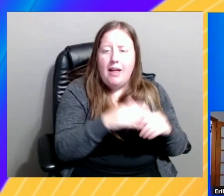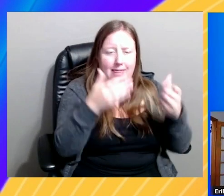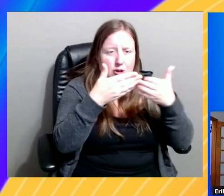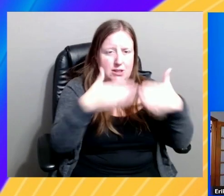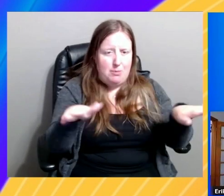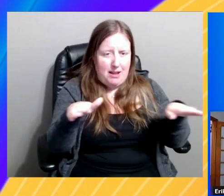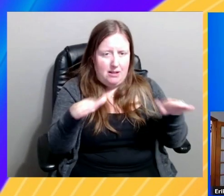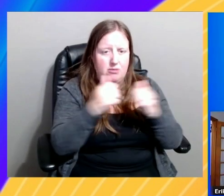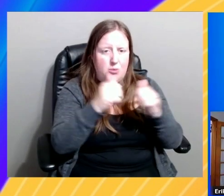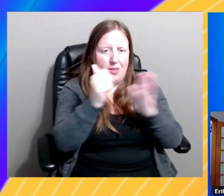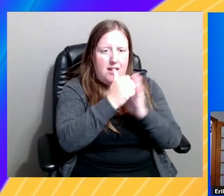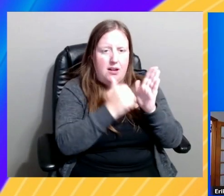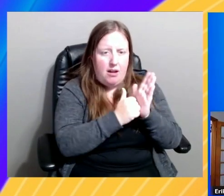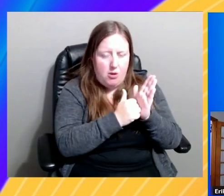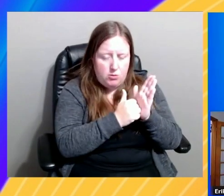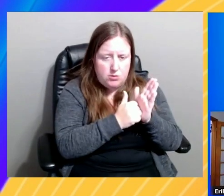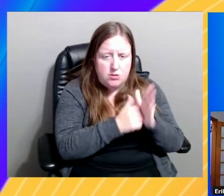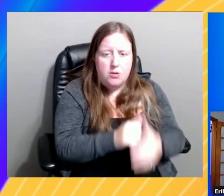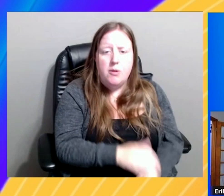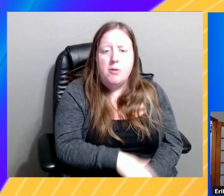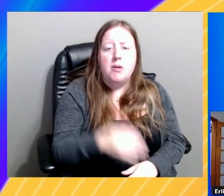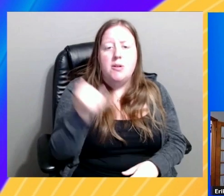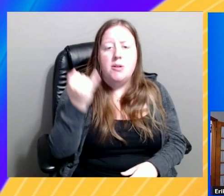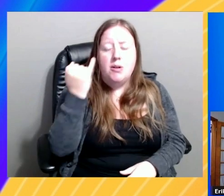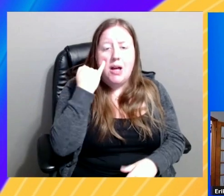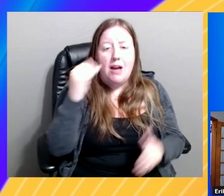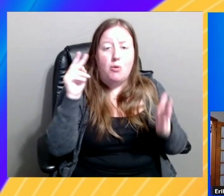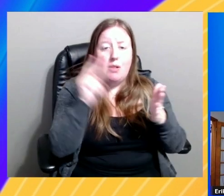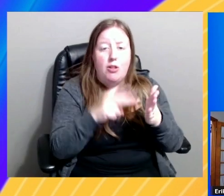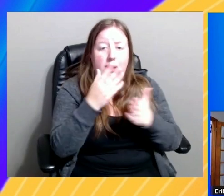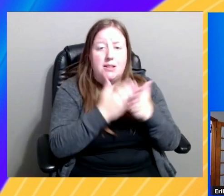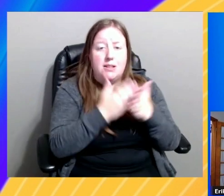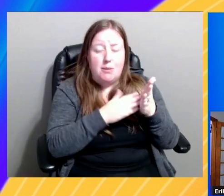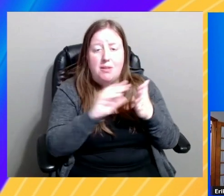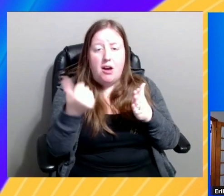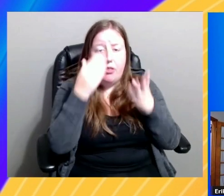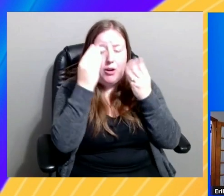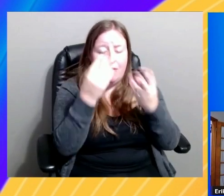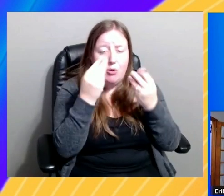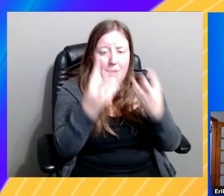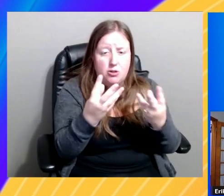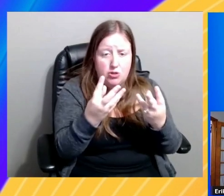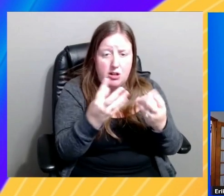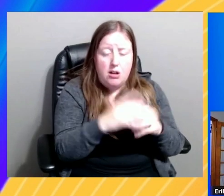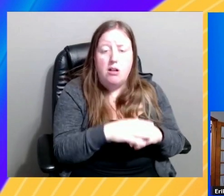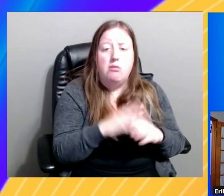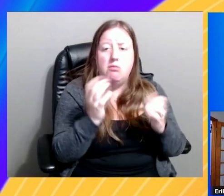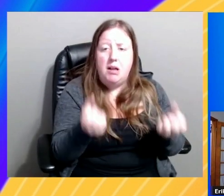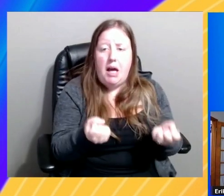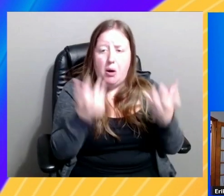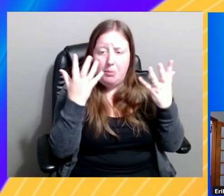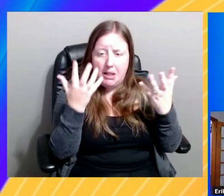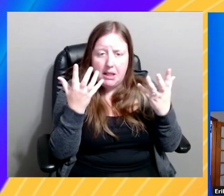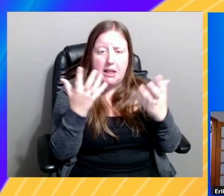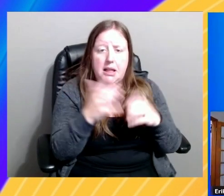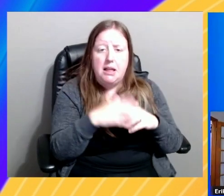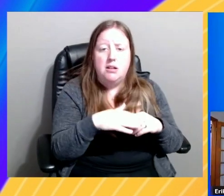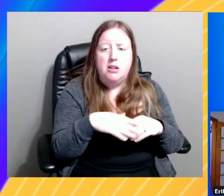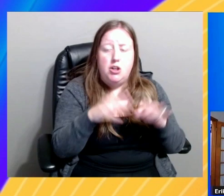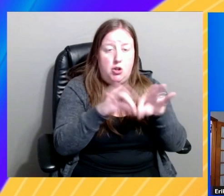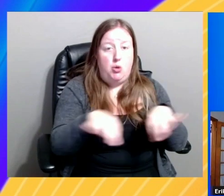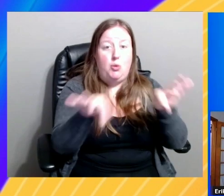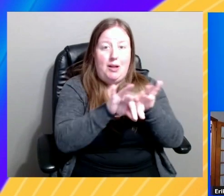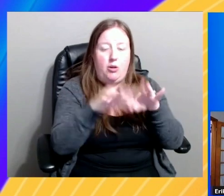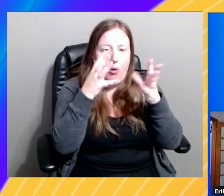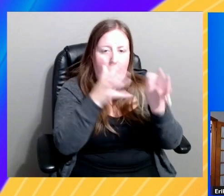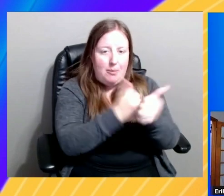accounts. If we were to take a look at some of the other information, how many critical updates are currently